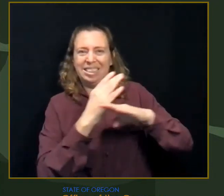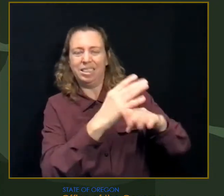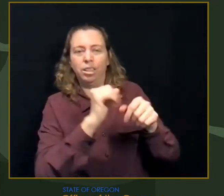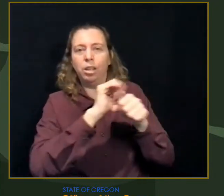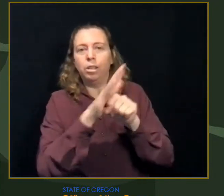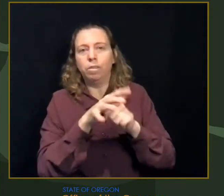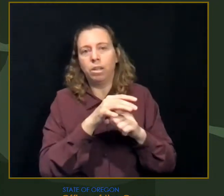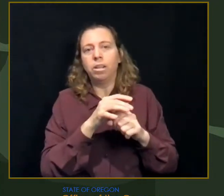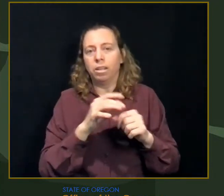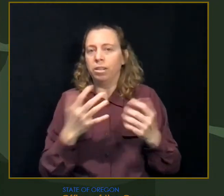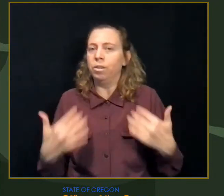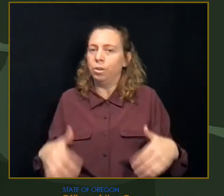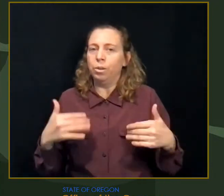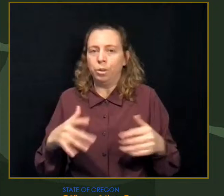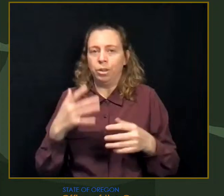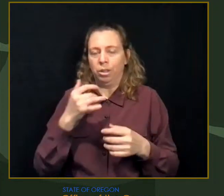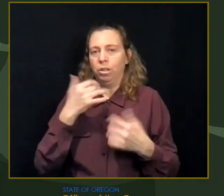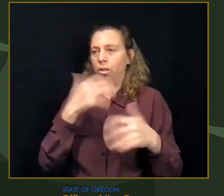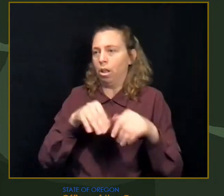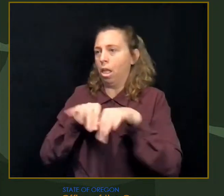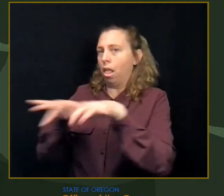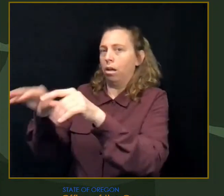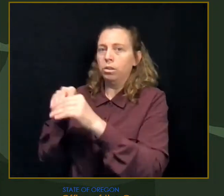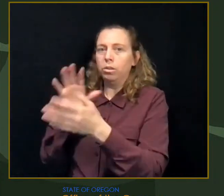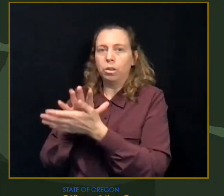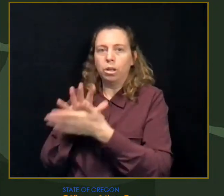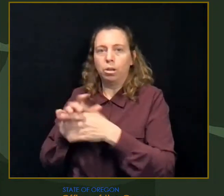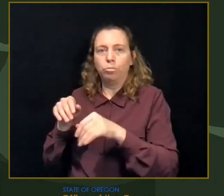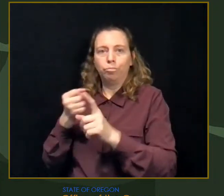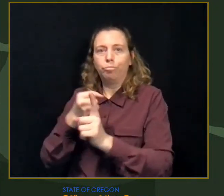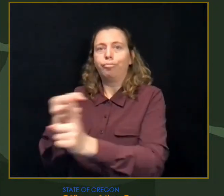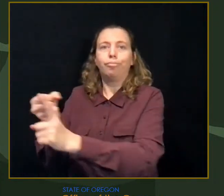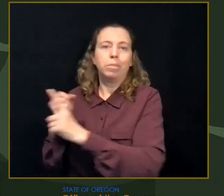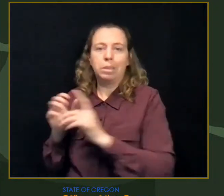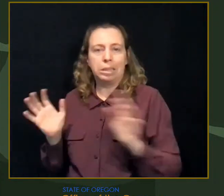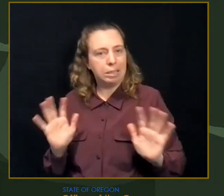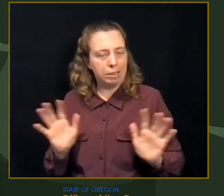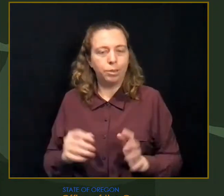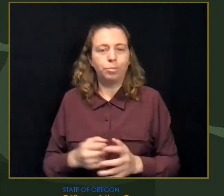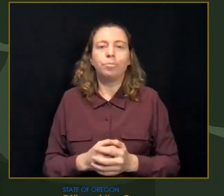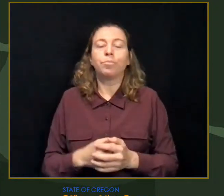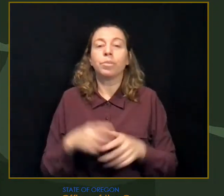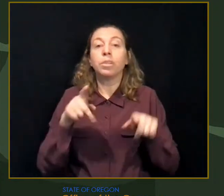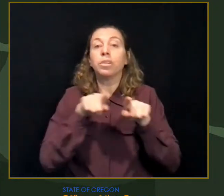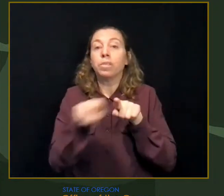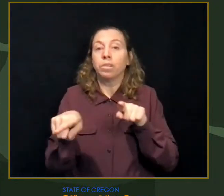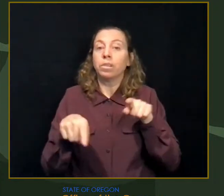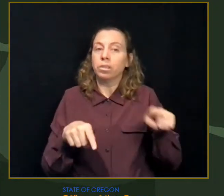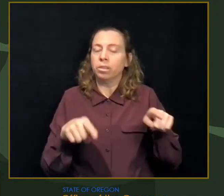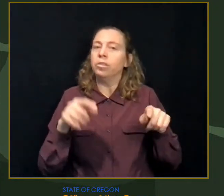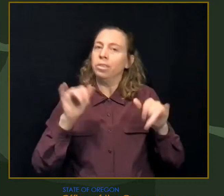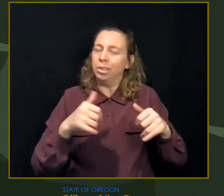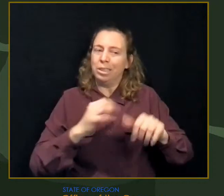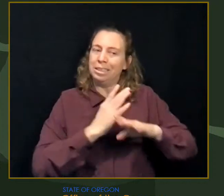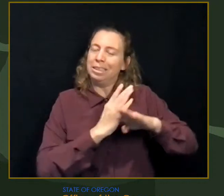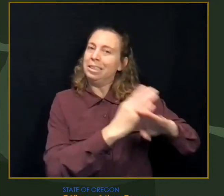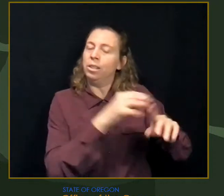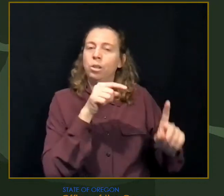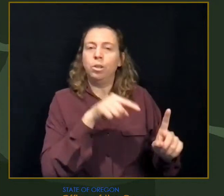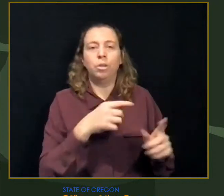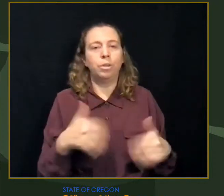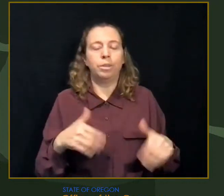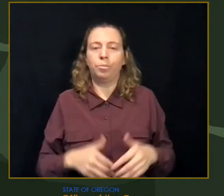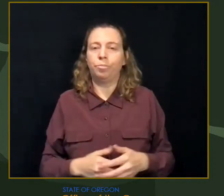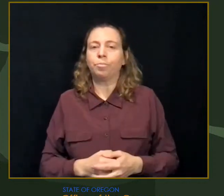settings, including a more transmissible variant like B117. And while we have seen more cases associated with